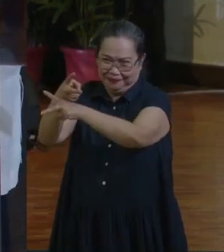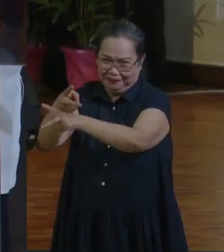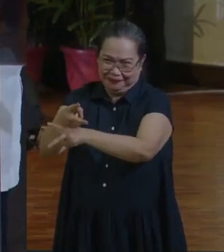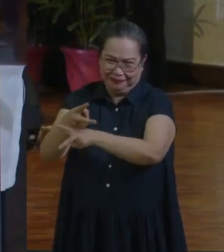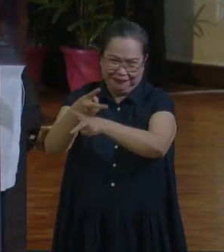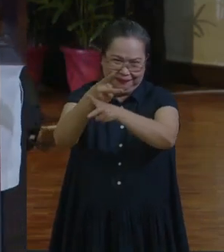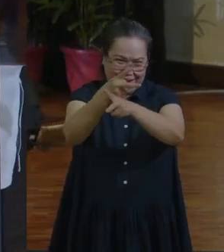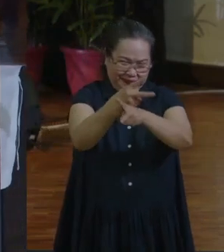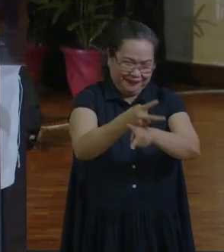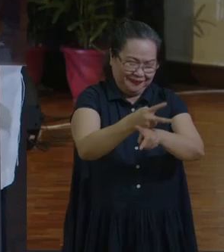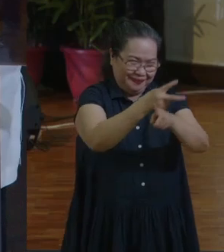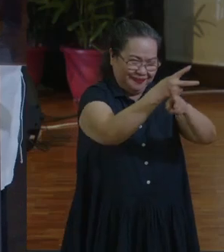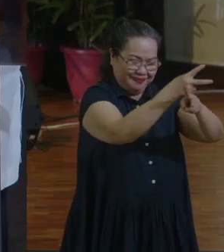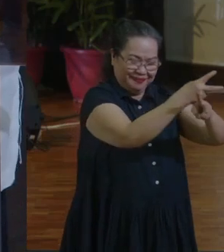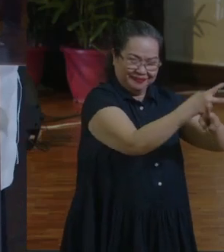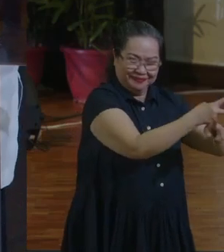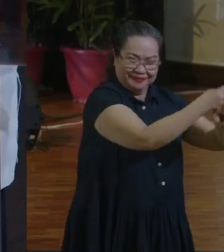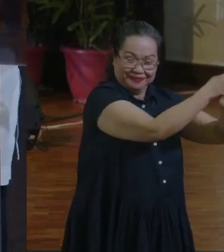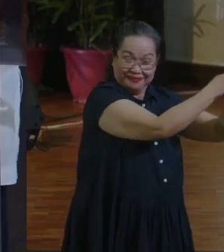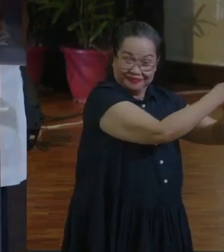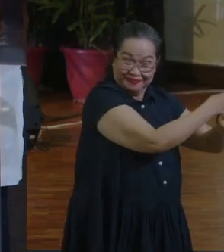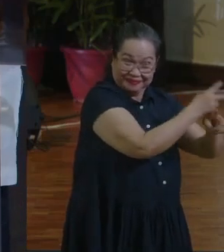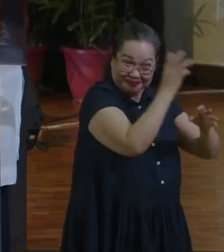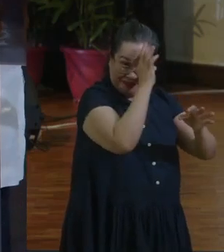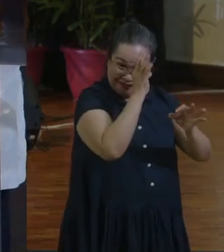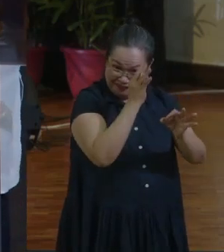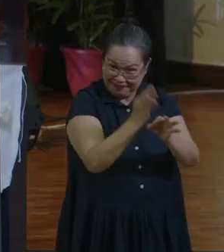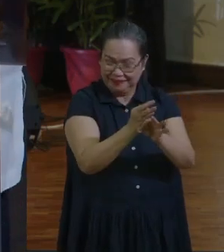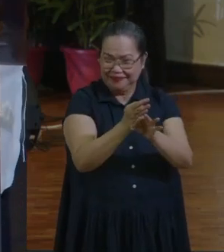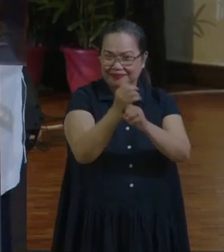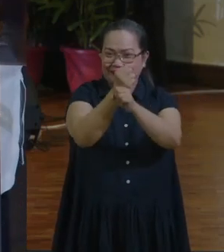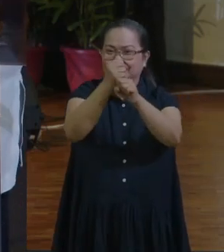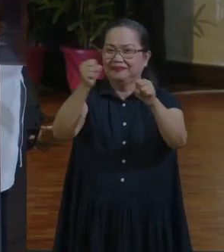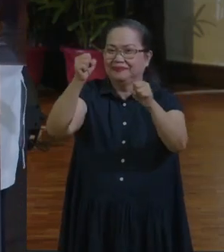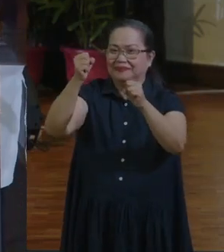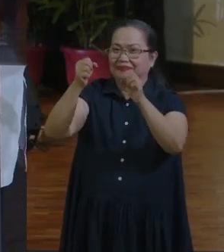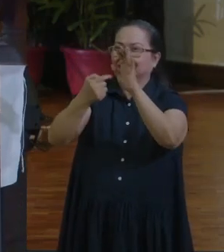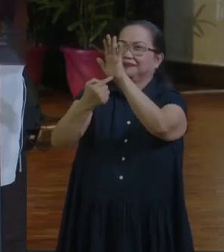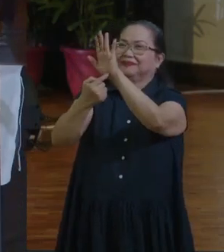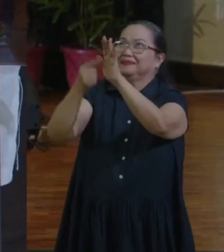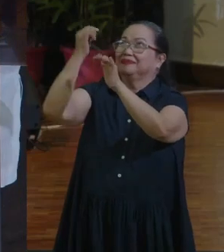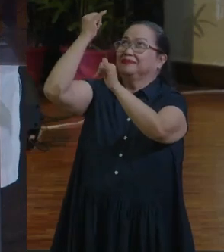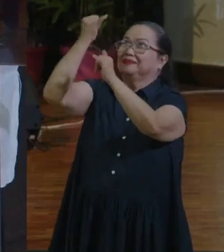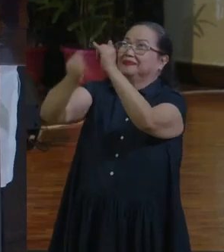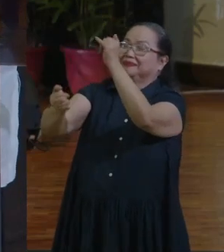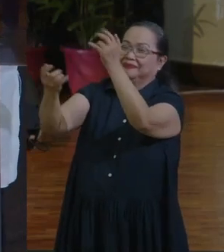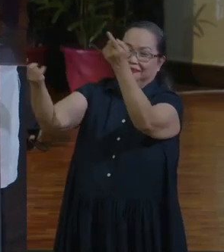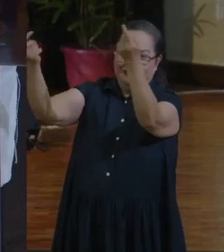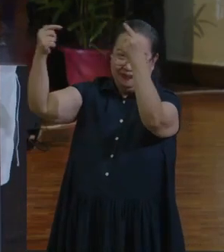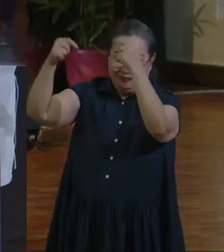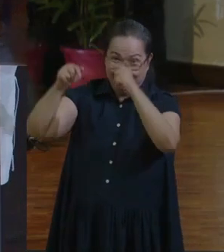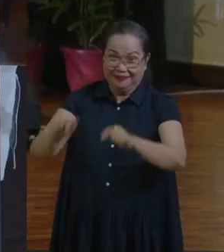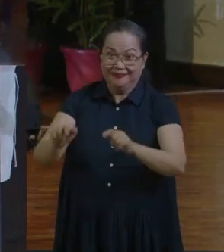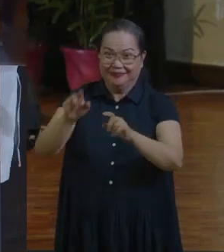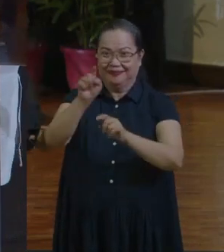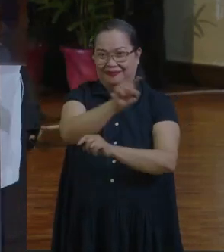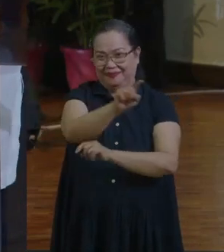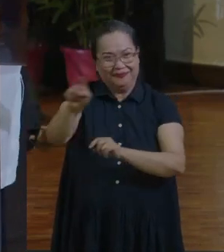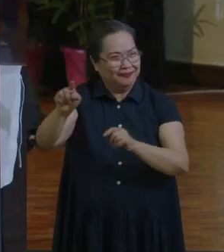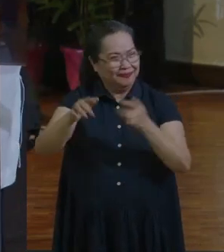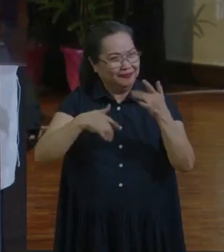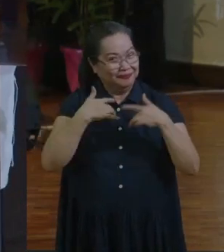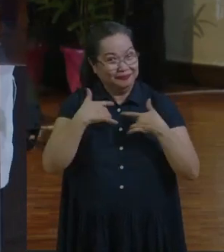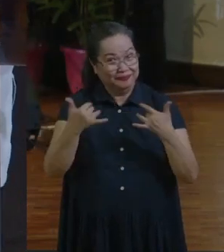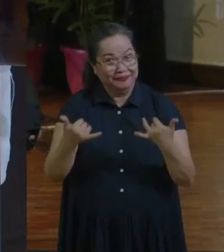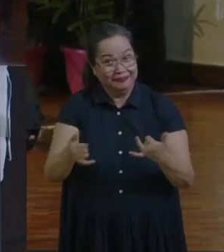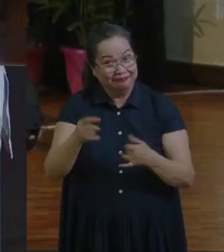through faith for a salvation ready to be revealed in the last time. In this you rejoice, though